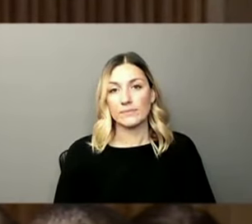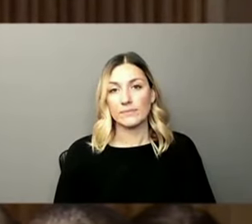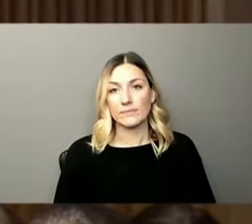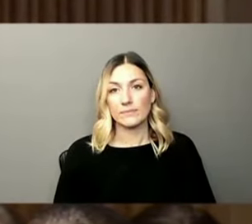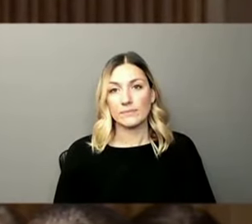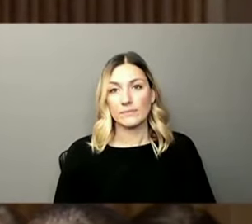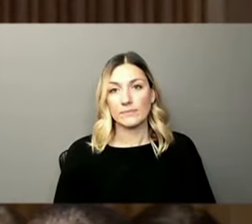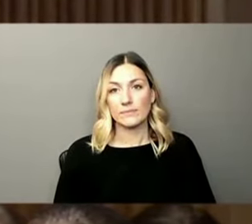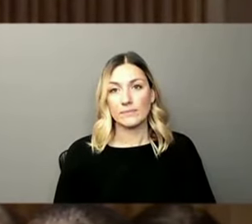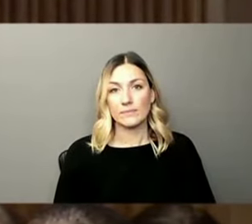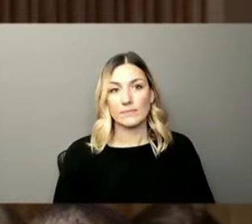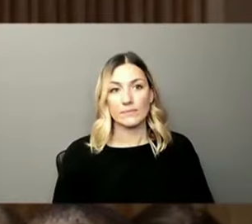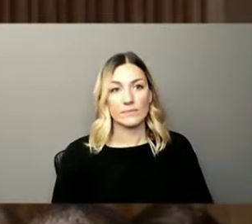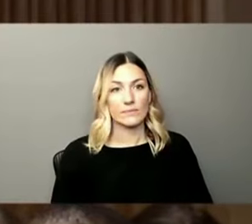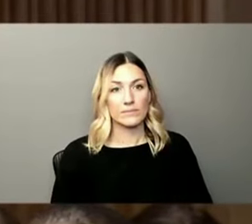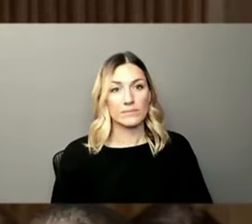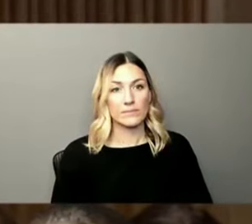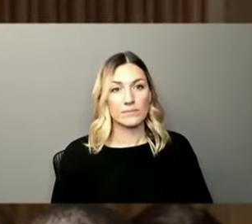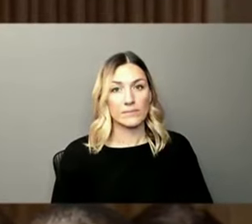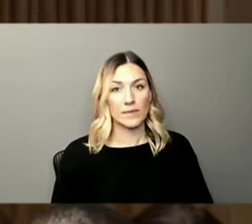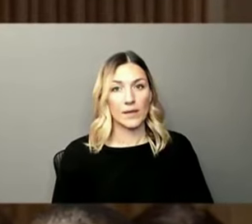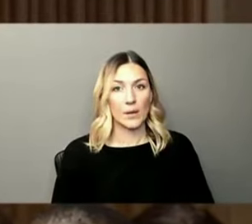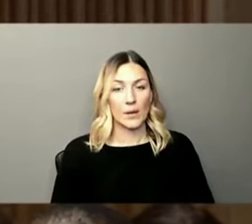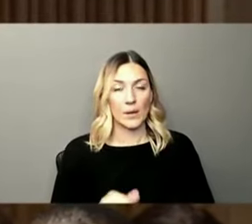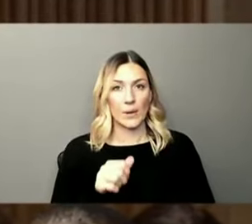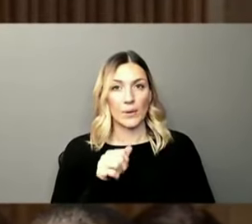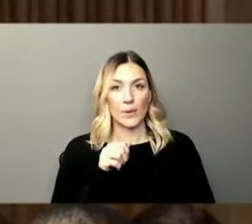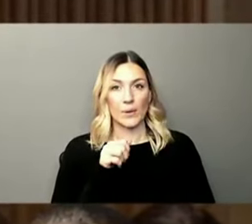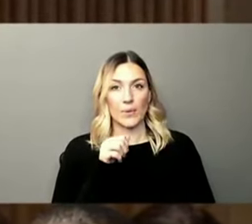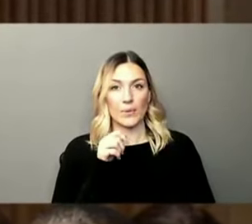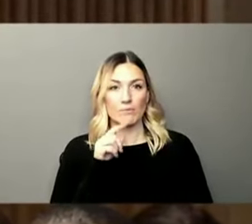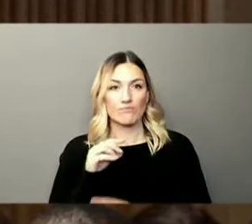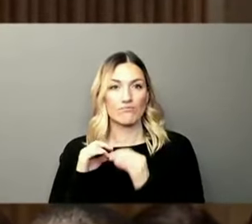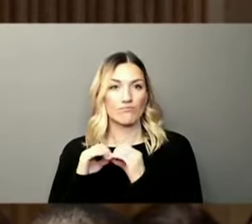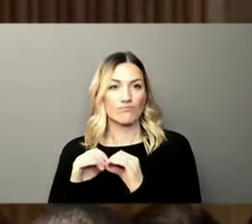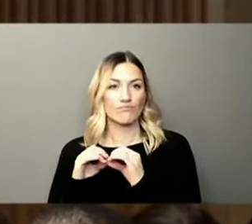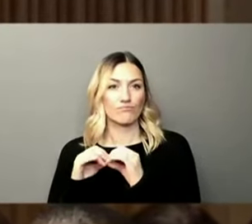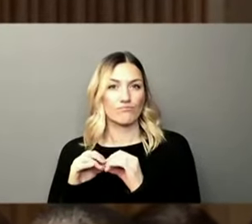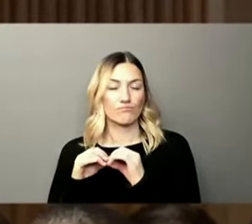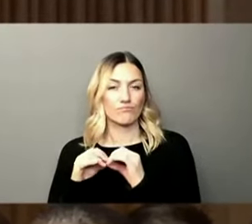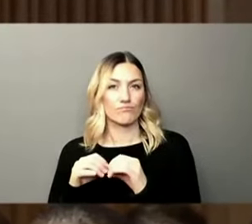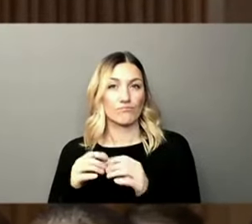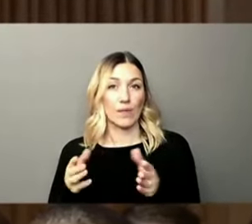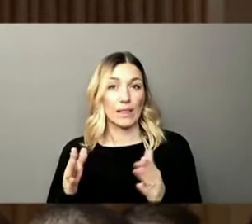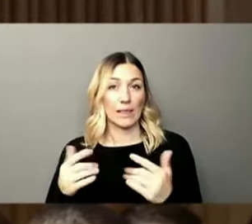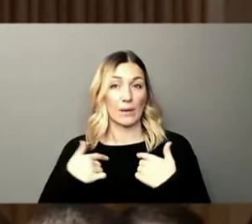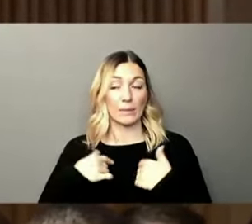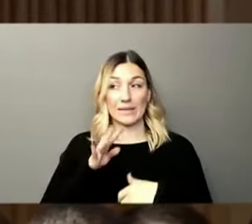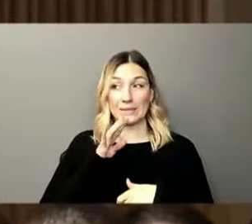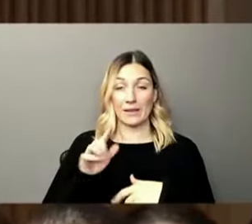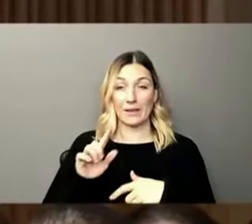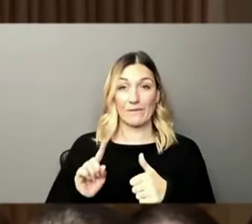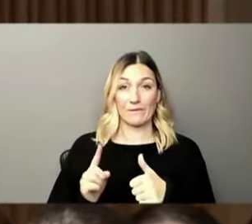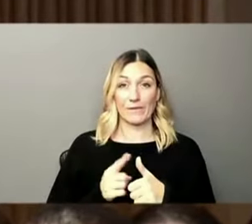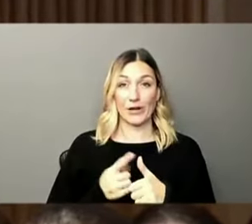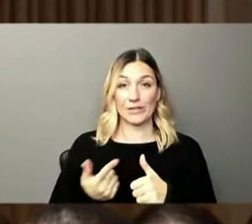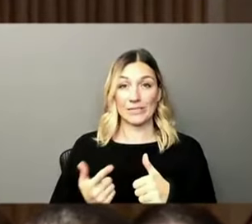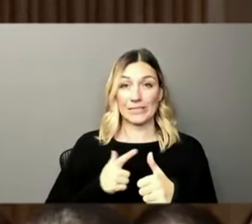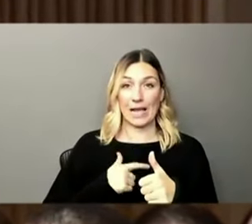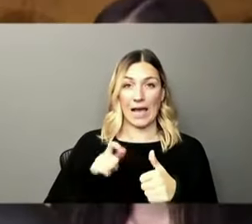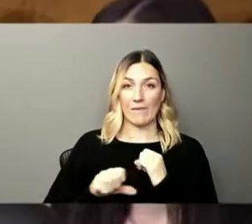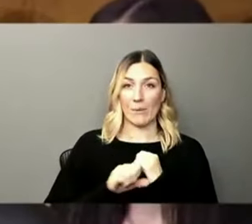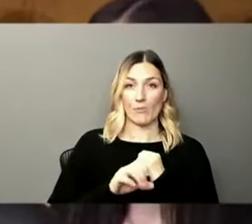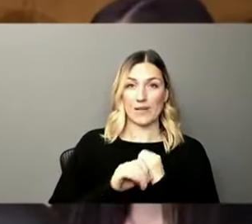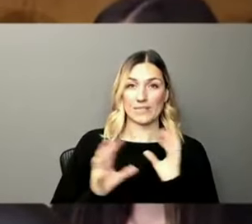Well, I don't think Senator Smith would ever defer to me in that, in anything other than allowing me to speak first, because I have to go do a press conference and then get back